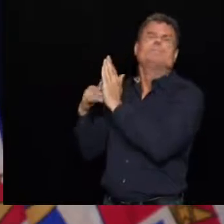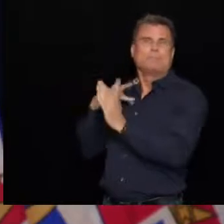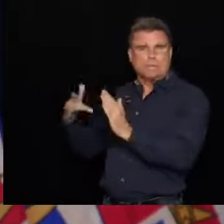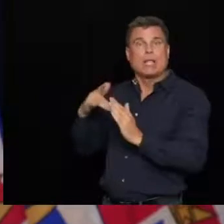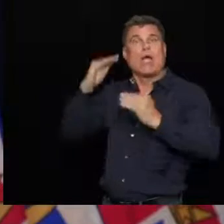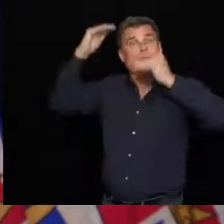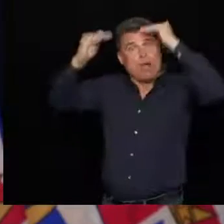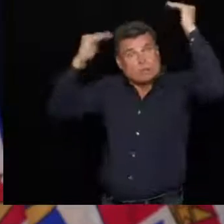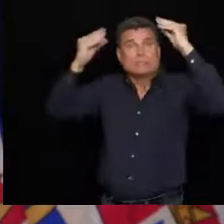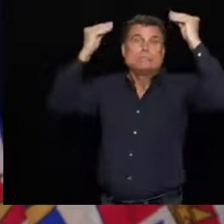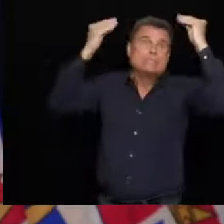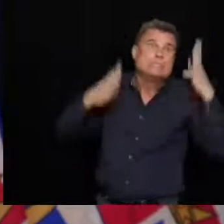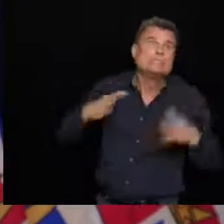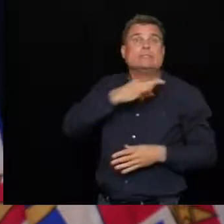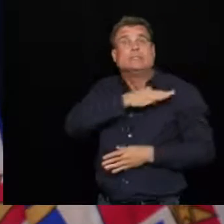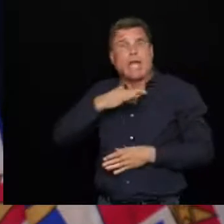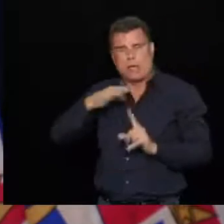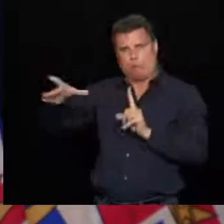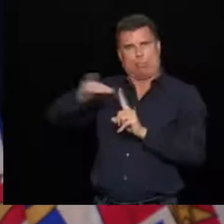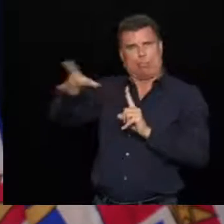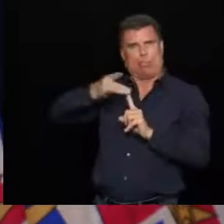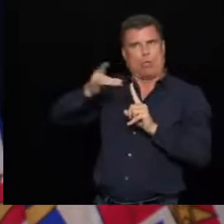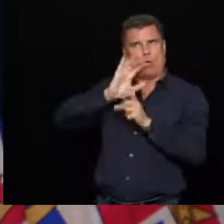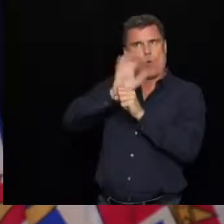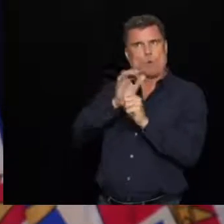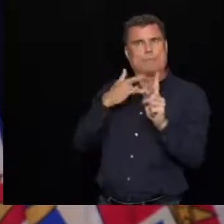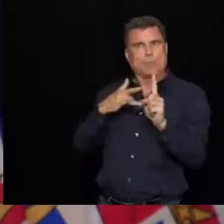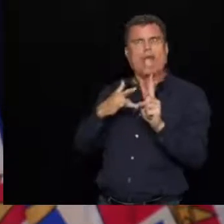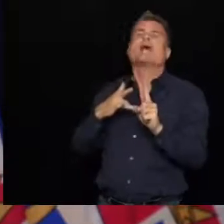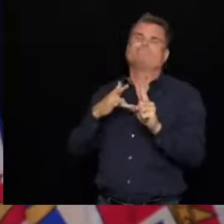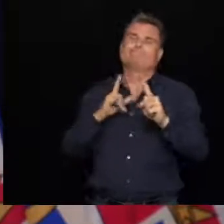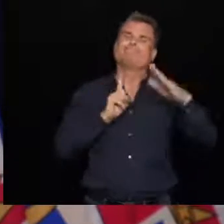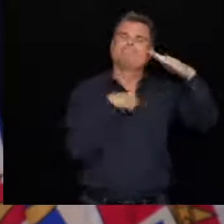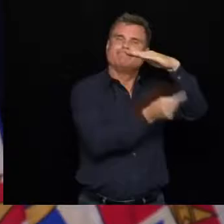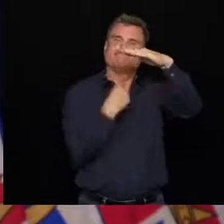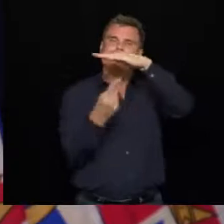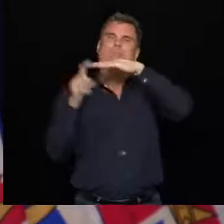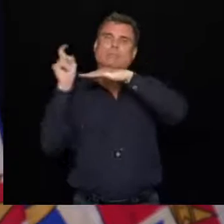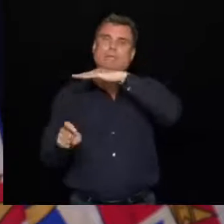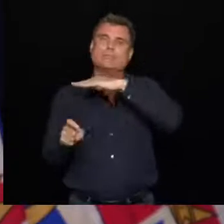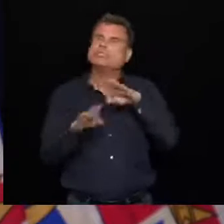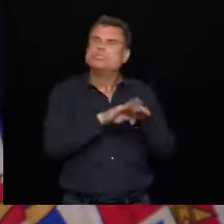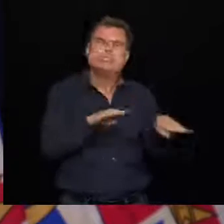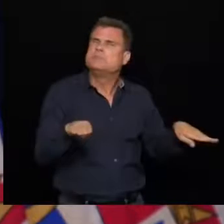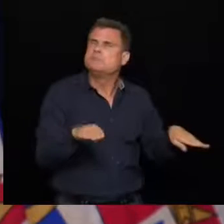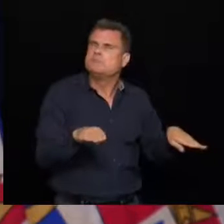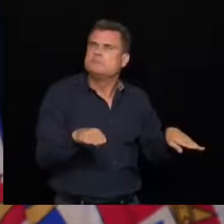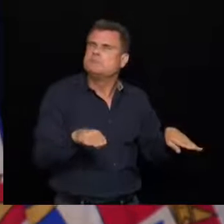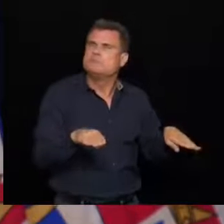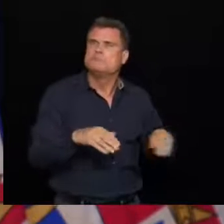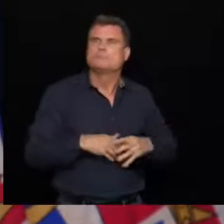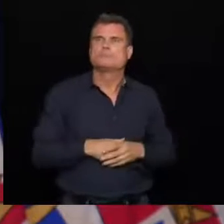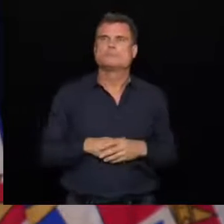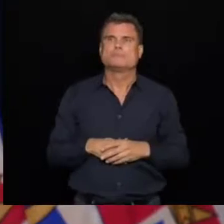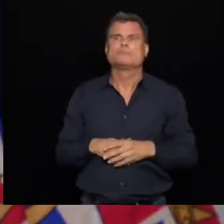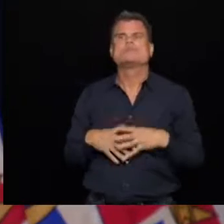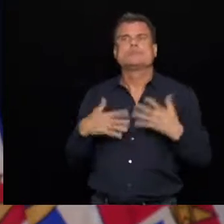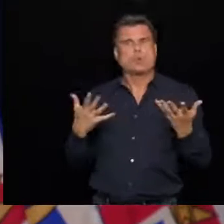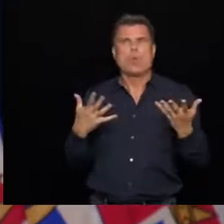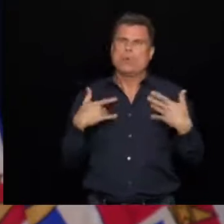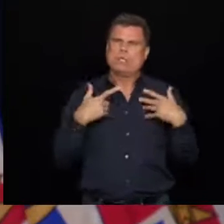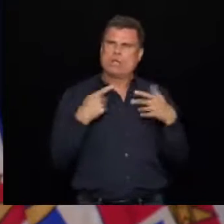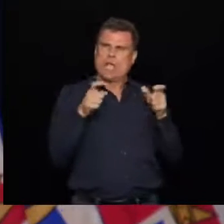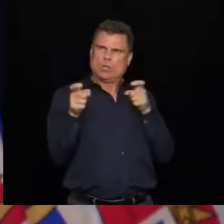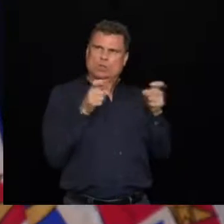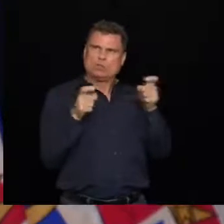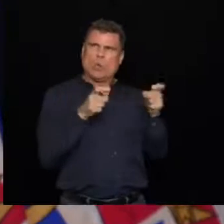monitor. So this is how we manage outbreaks in every setting, and we'll be doing it as well the same